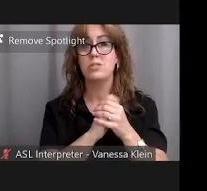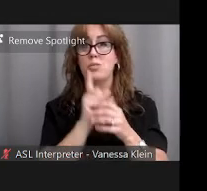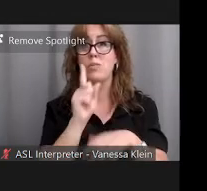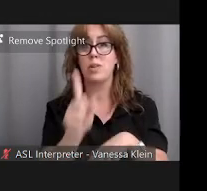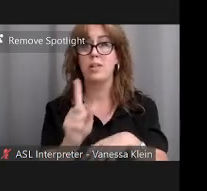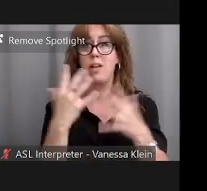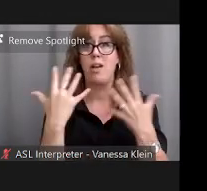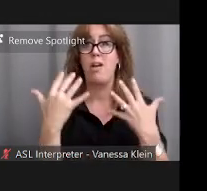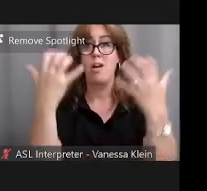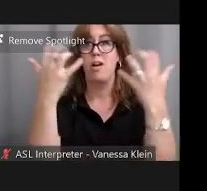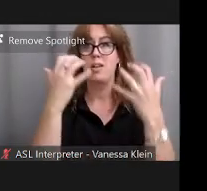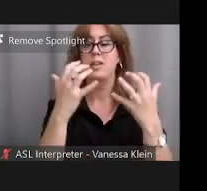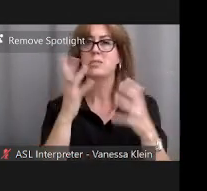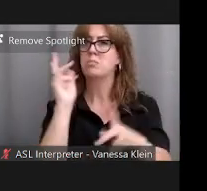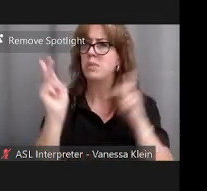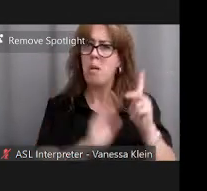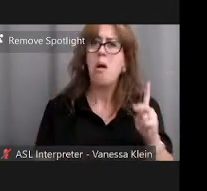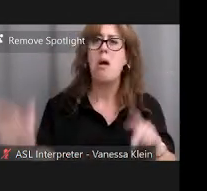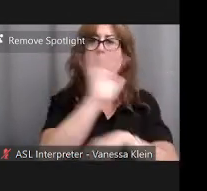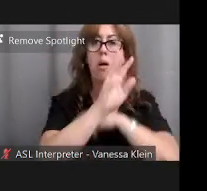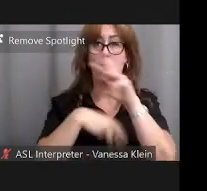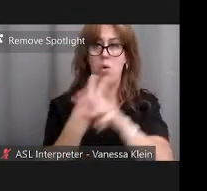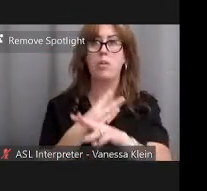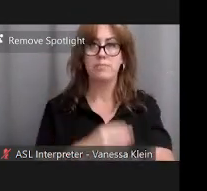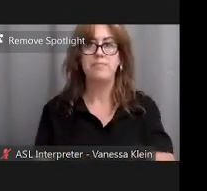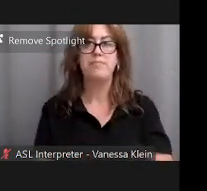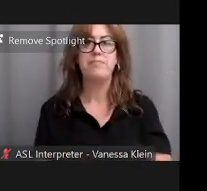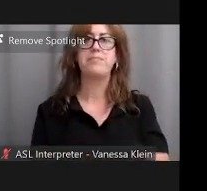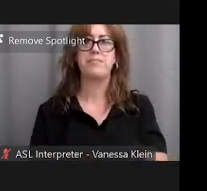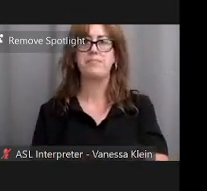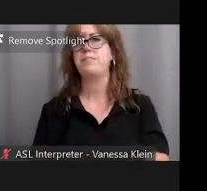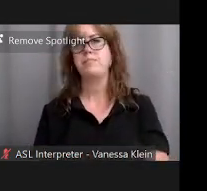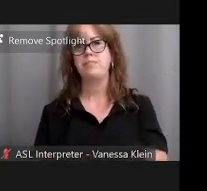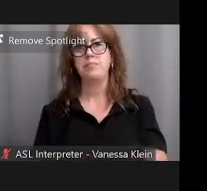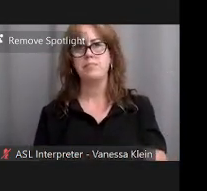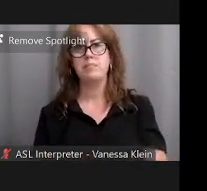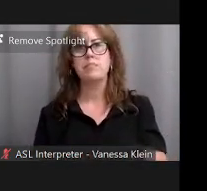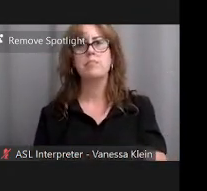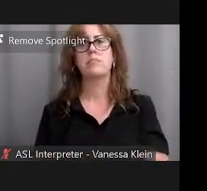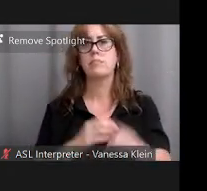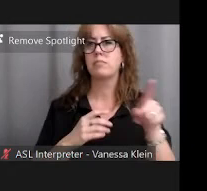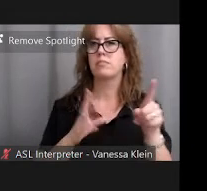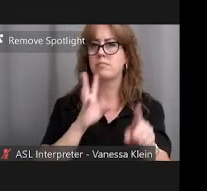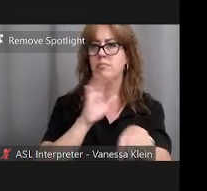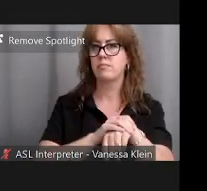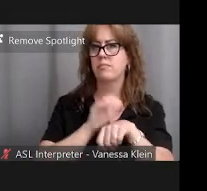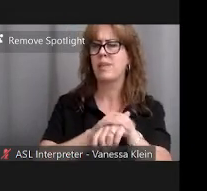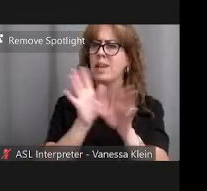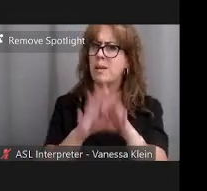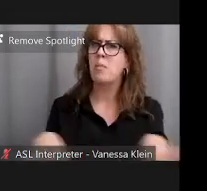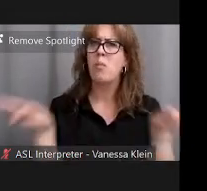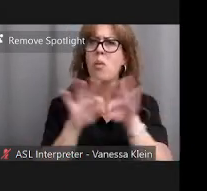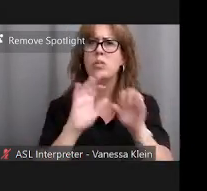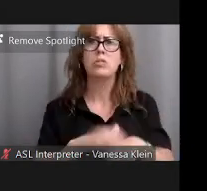think it was an important challenge to do the festival this year.